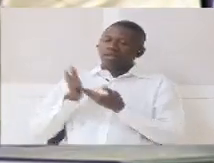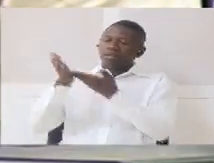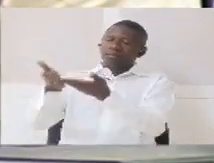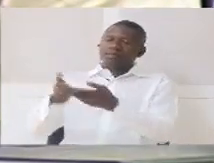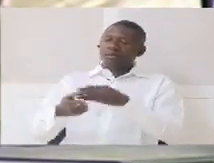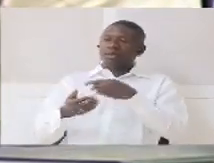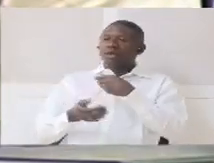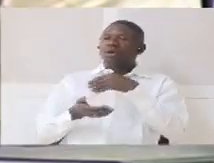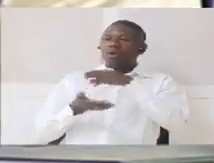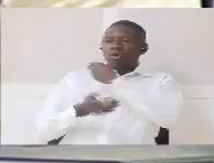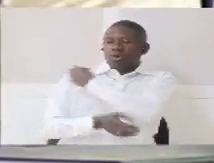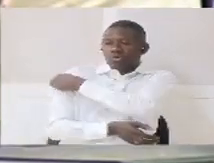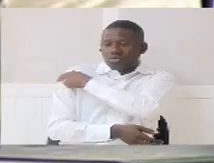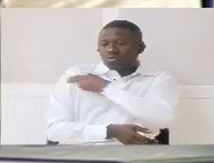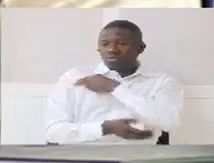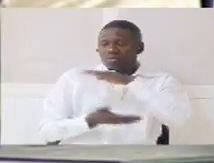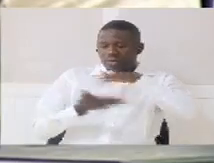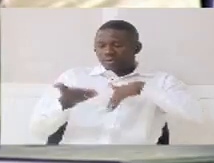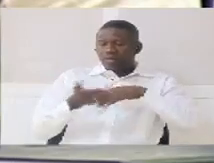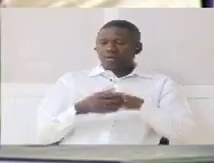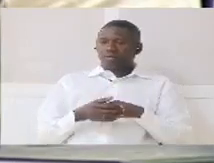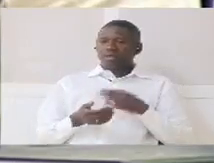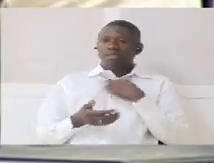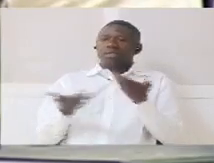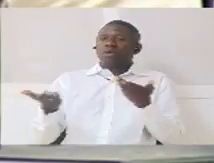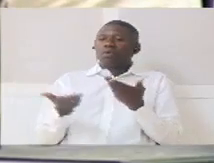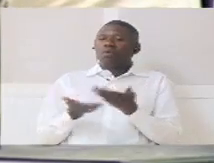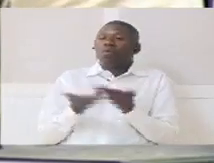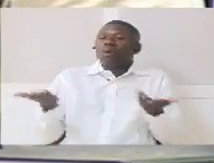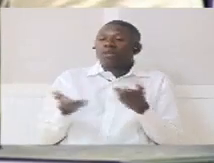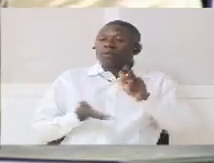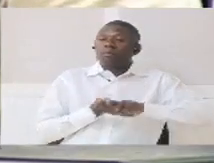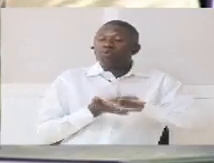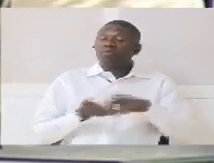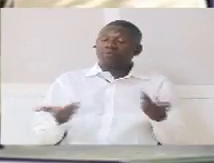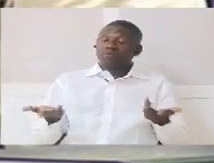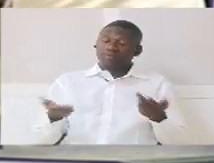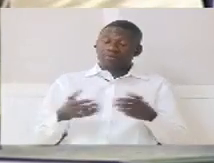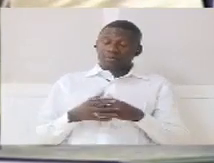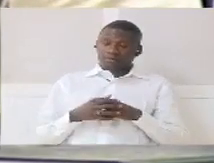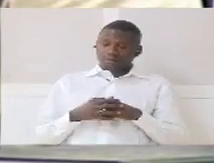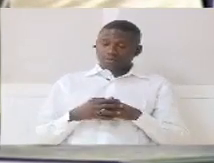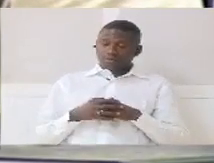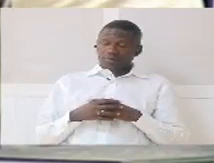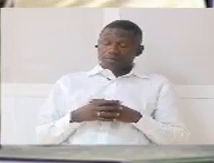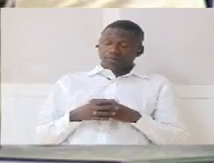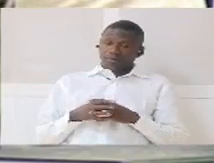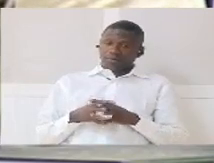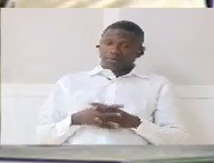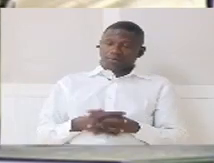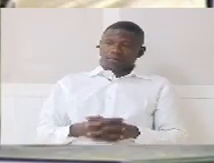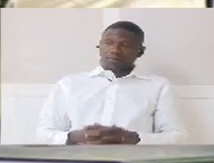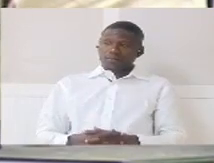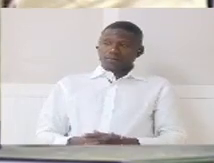saying that it was him, Korta, who exposed the whereabout of those detained people at the Janjambure prison,